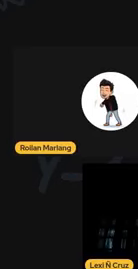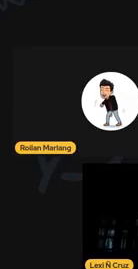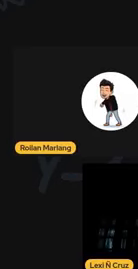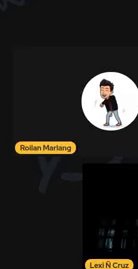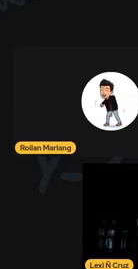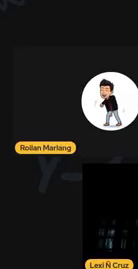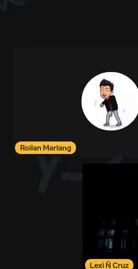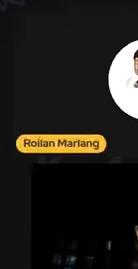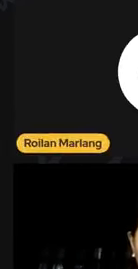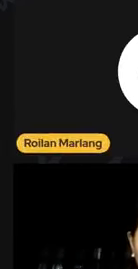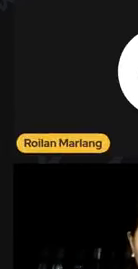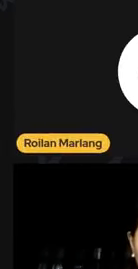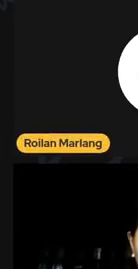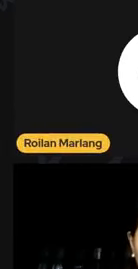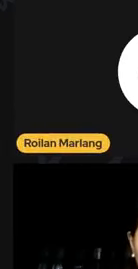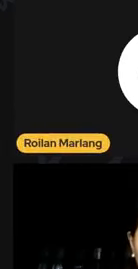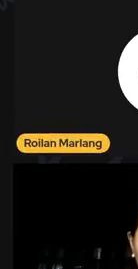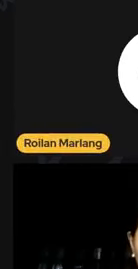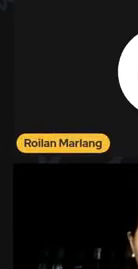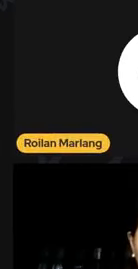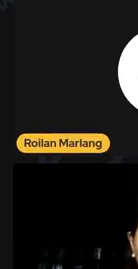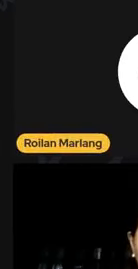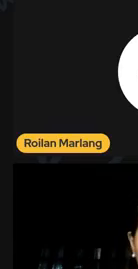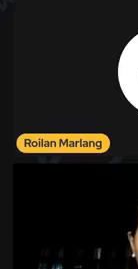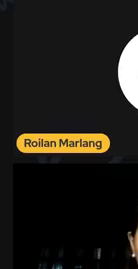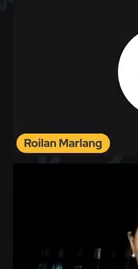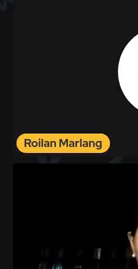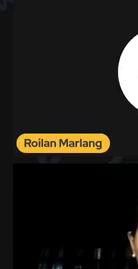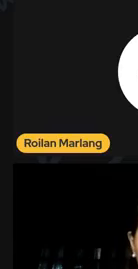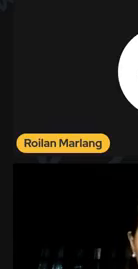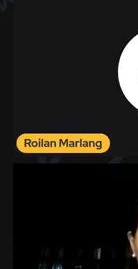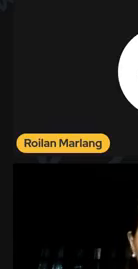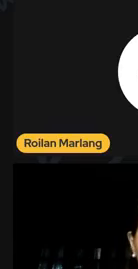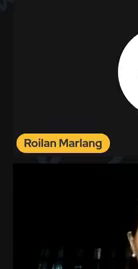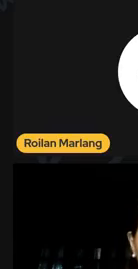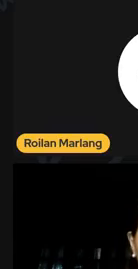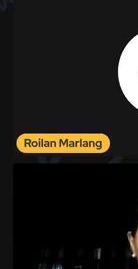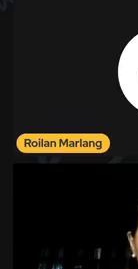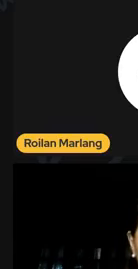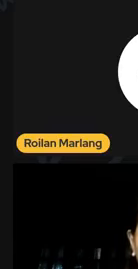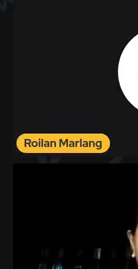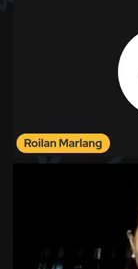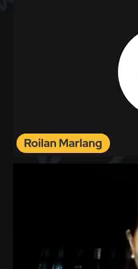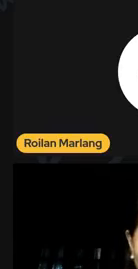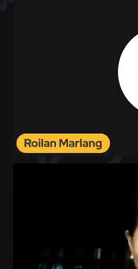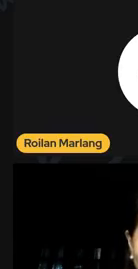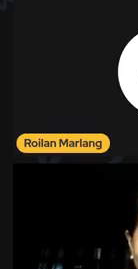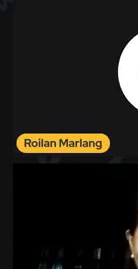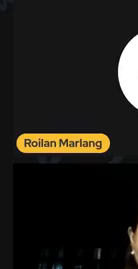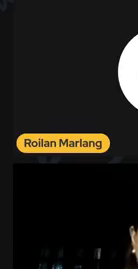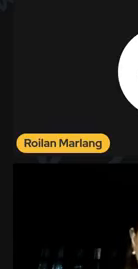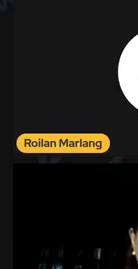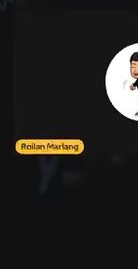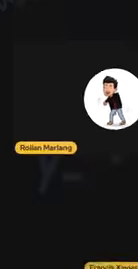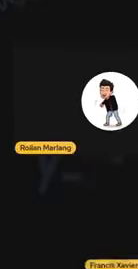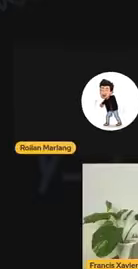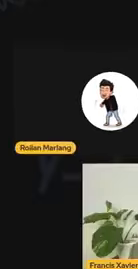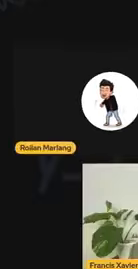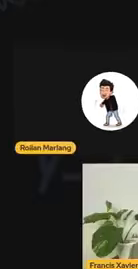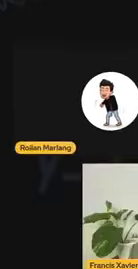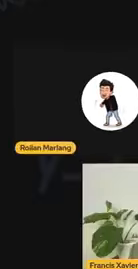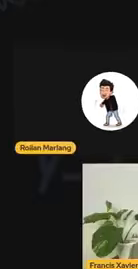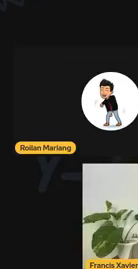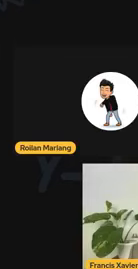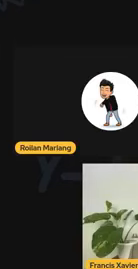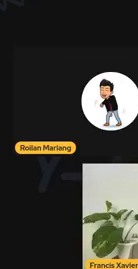everyone think, if this were my last day to... Okay, so we're experiencing